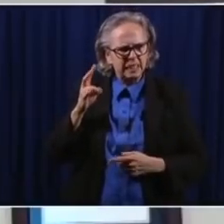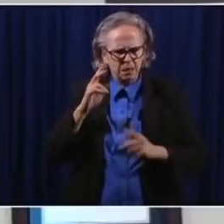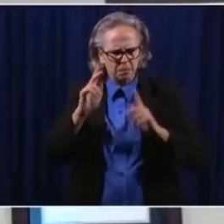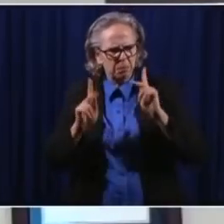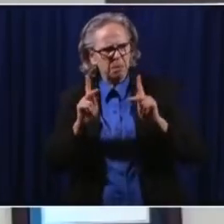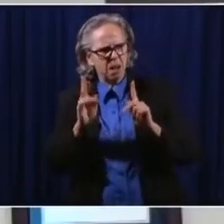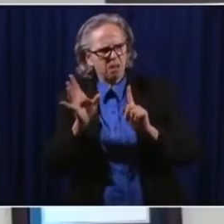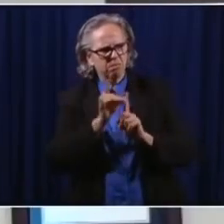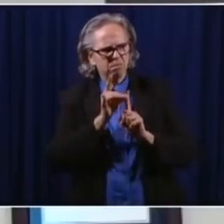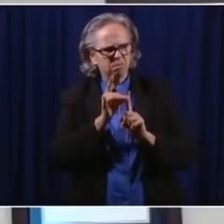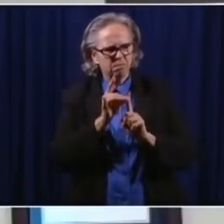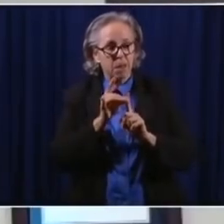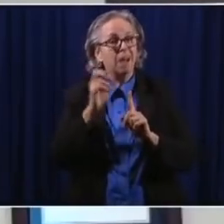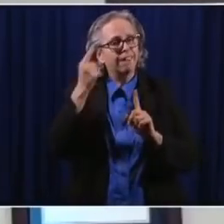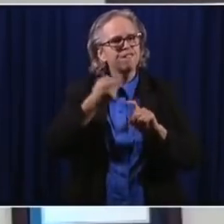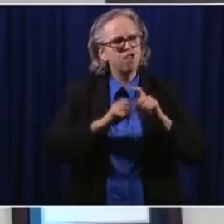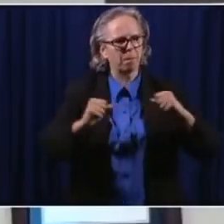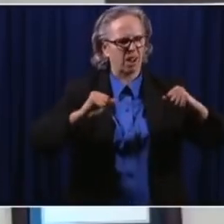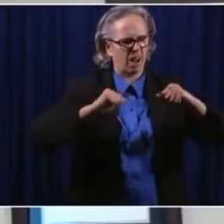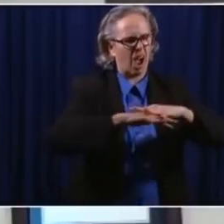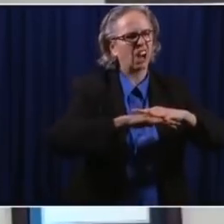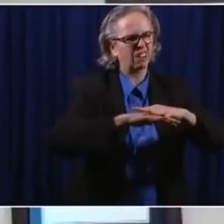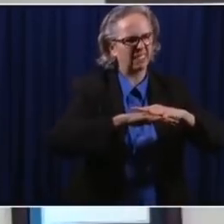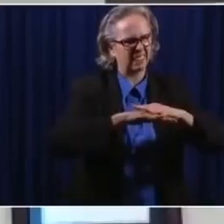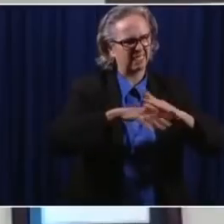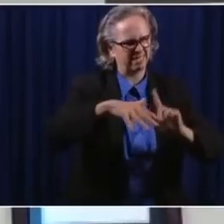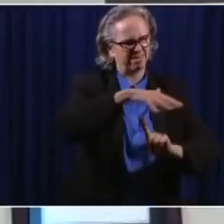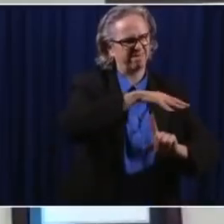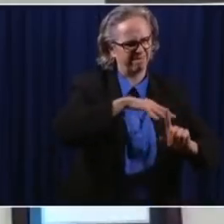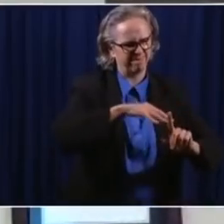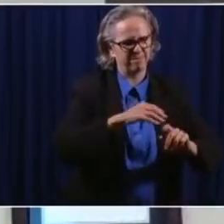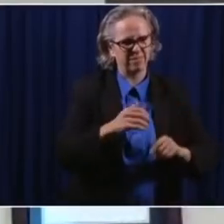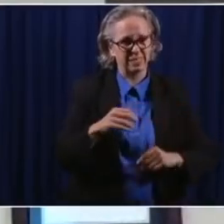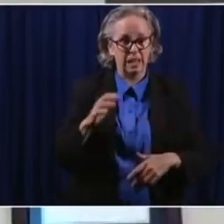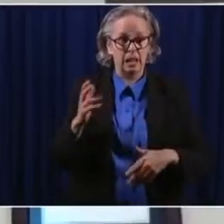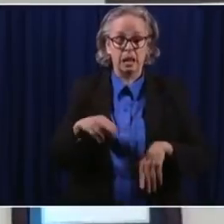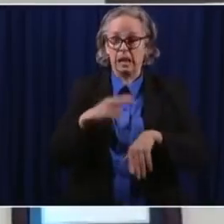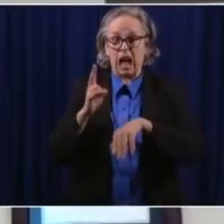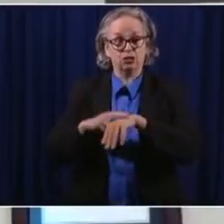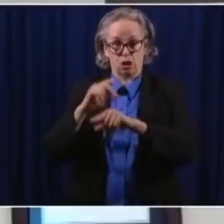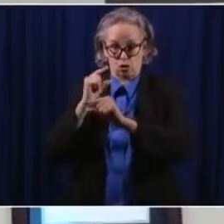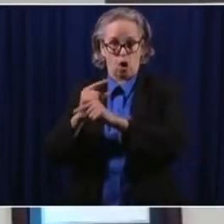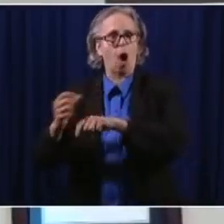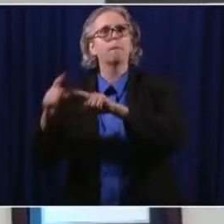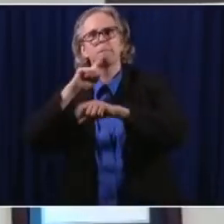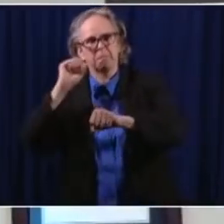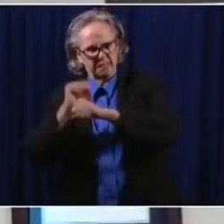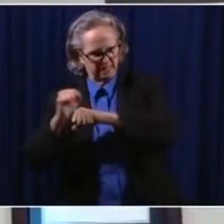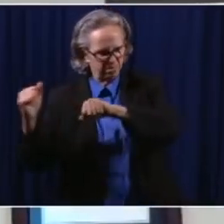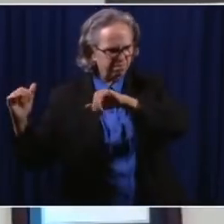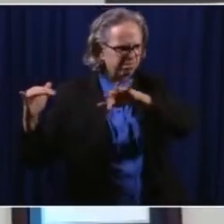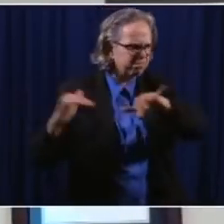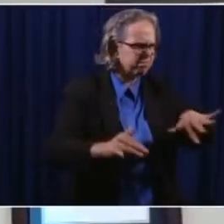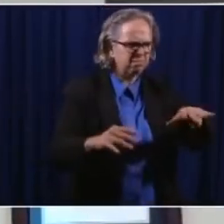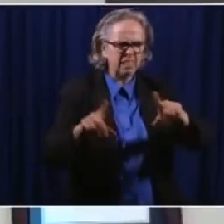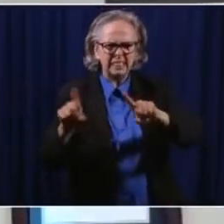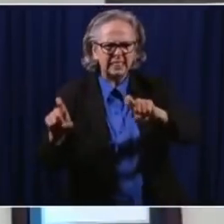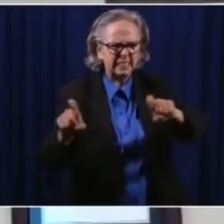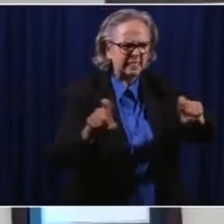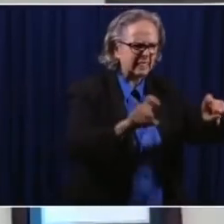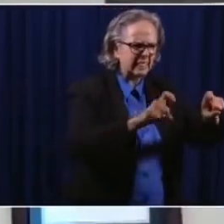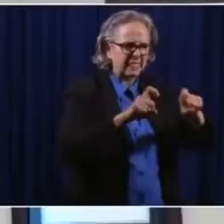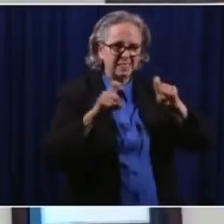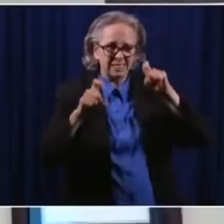the Ohio National Guard in here doing testing, a lot of testing happening within congregate settings. But the cases that we're seeing in